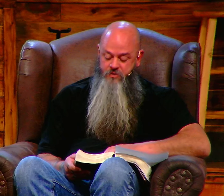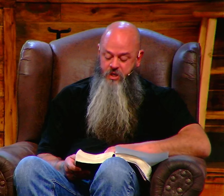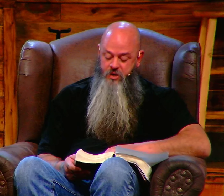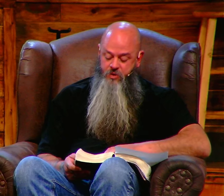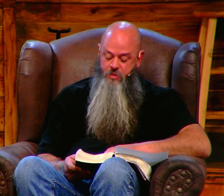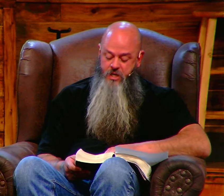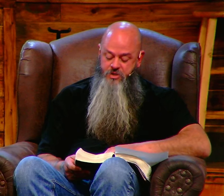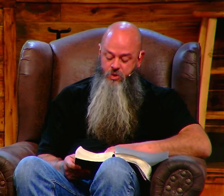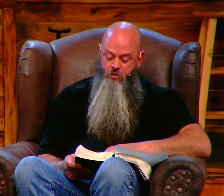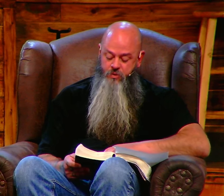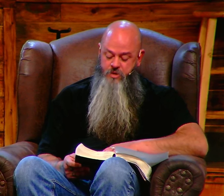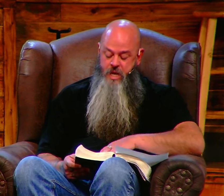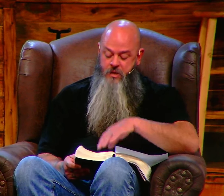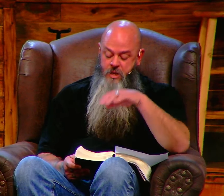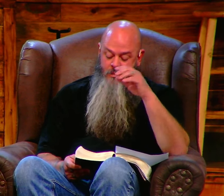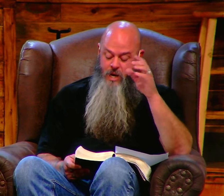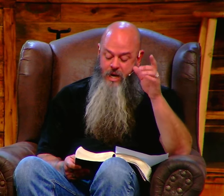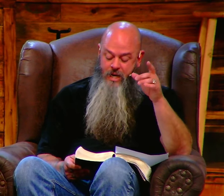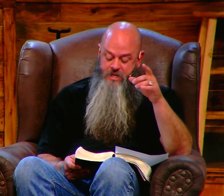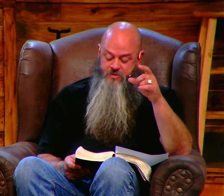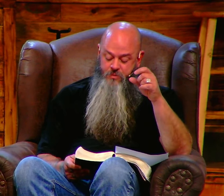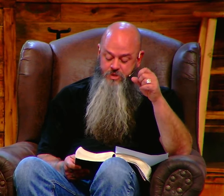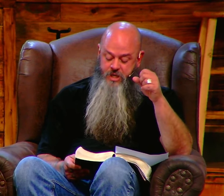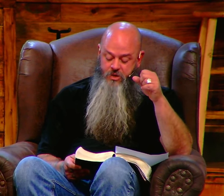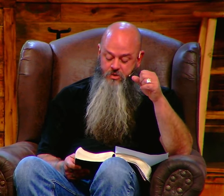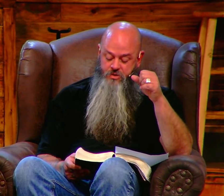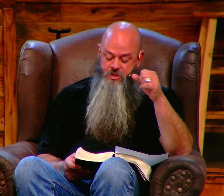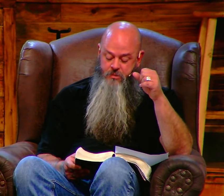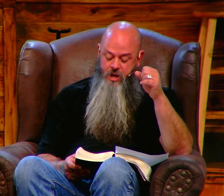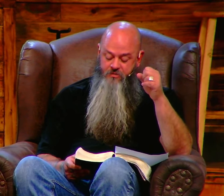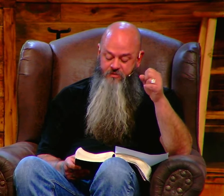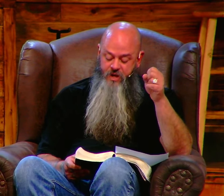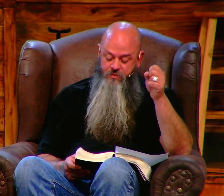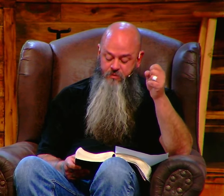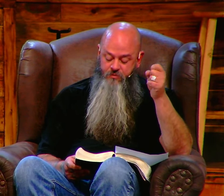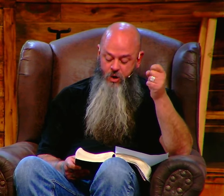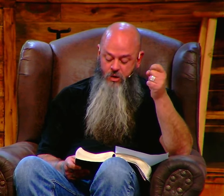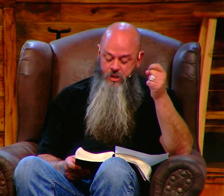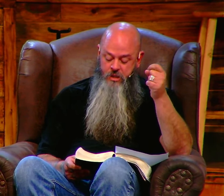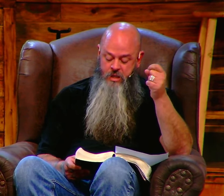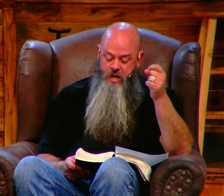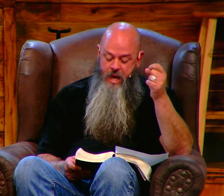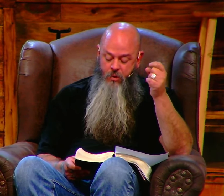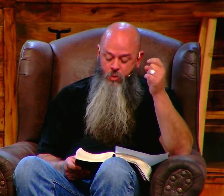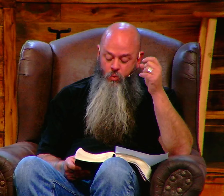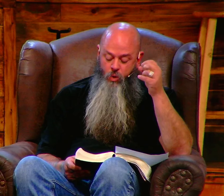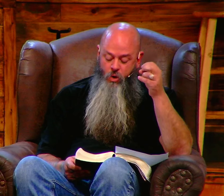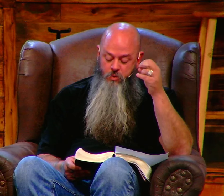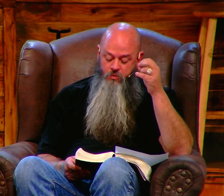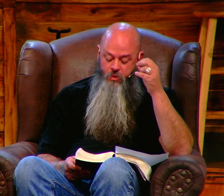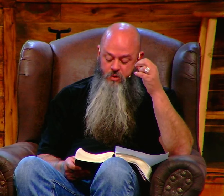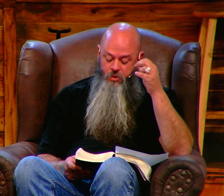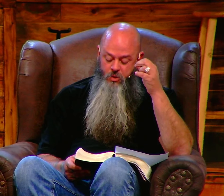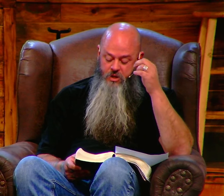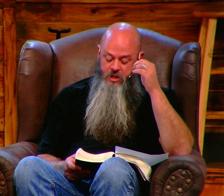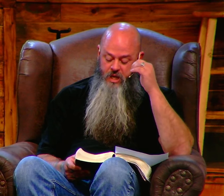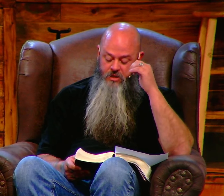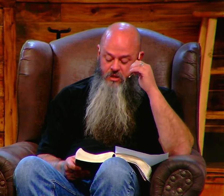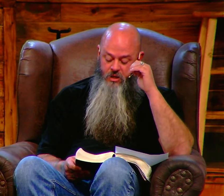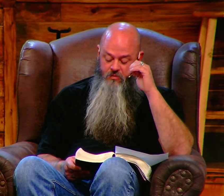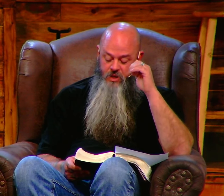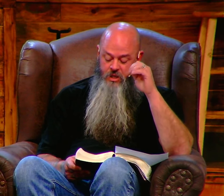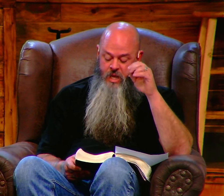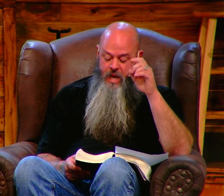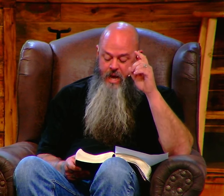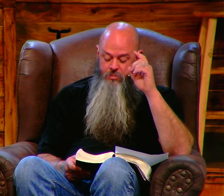you have delivered my soul from death, my eyes from tears, and my feet from falling. I will walk before the Lord in the land of